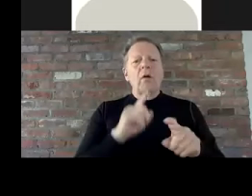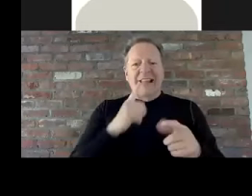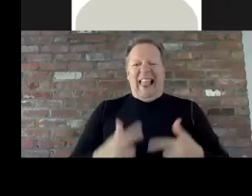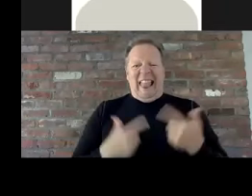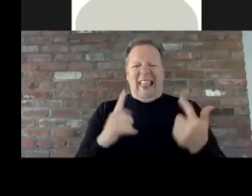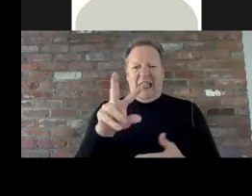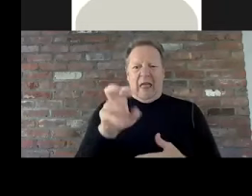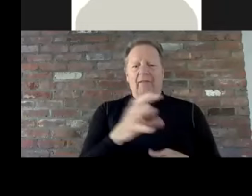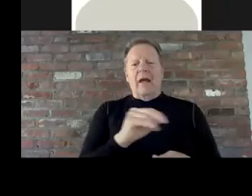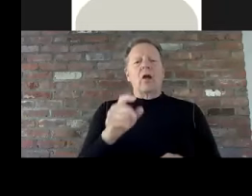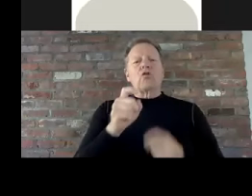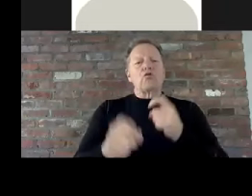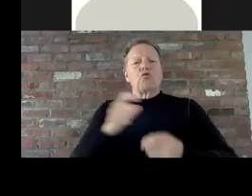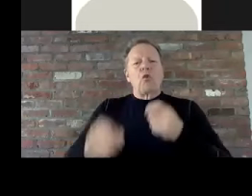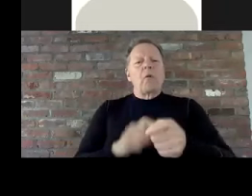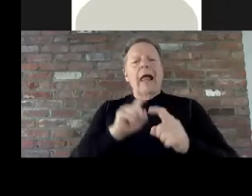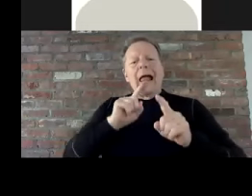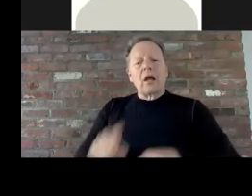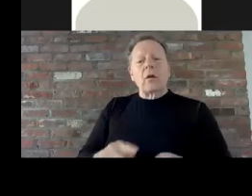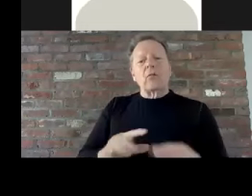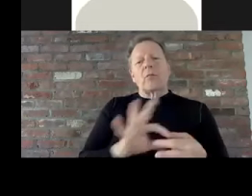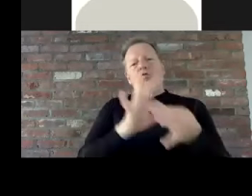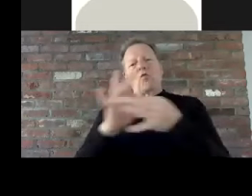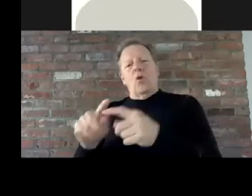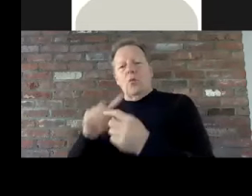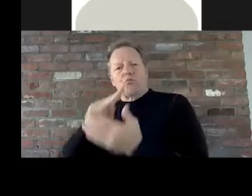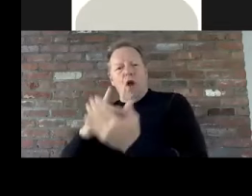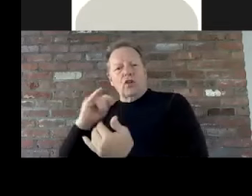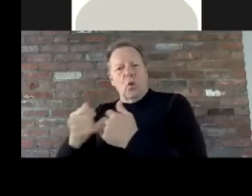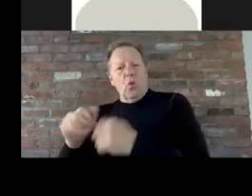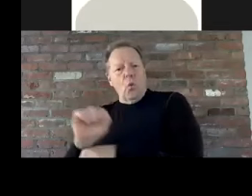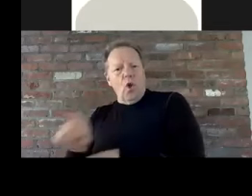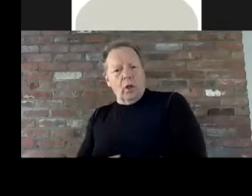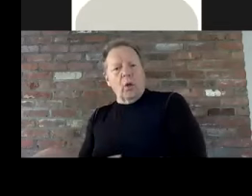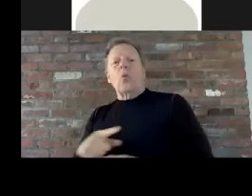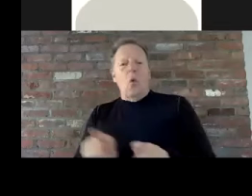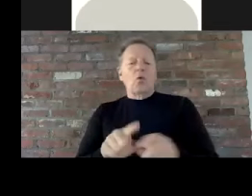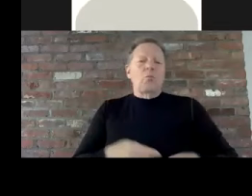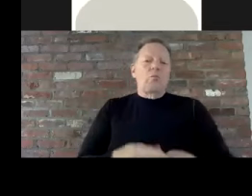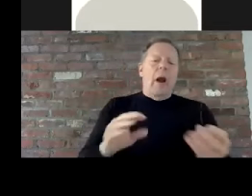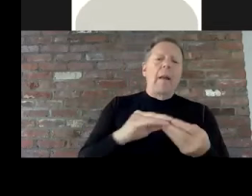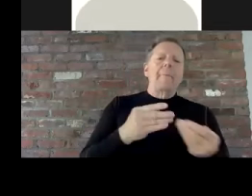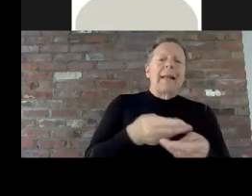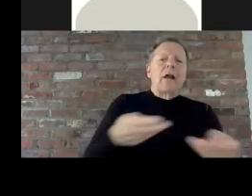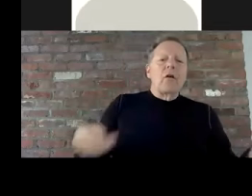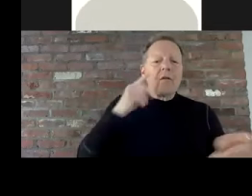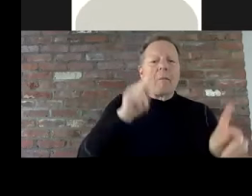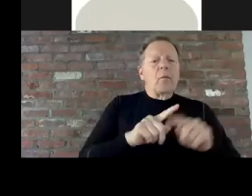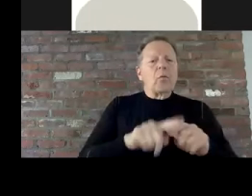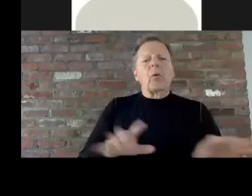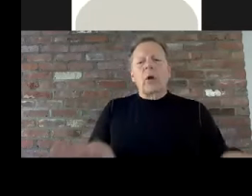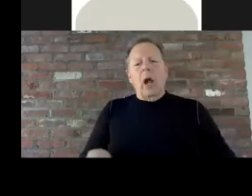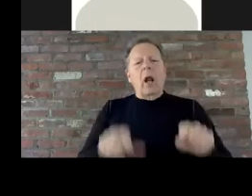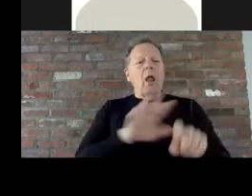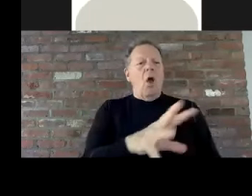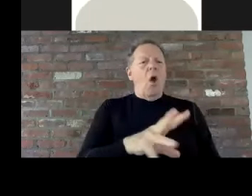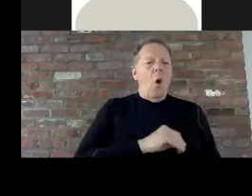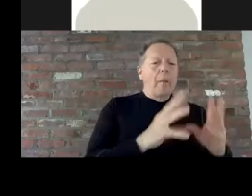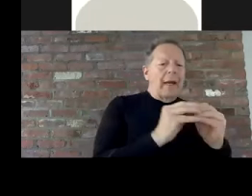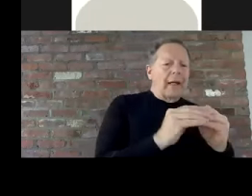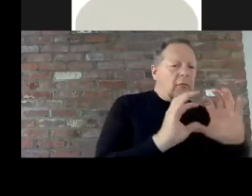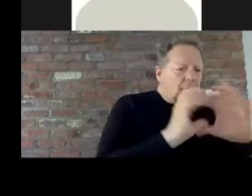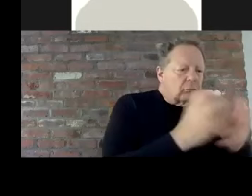and contributes directly to the project work. We've also provided materials for folks to conduct their own meetings about the